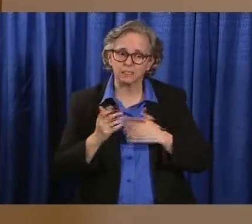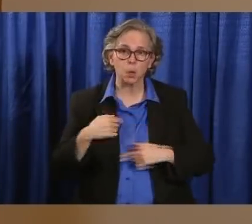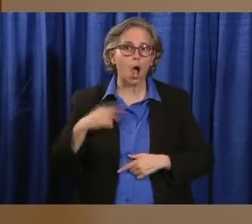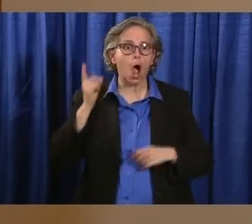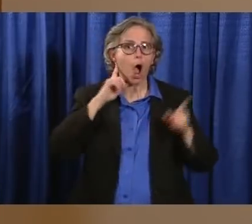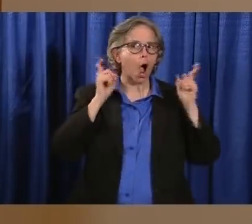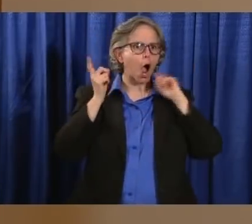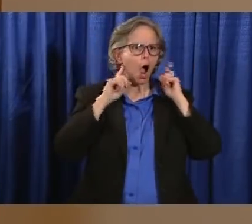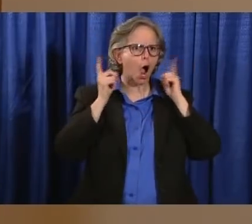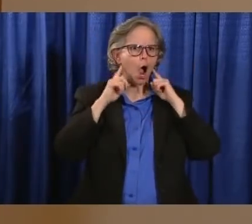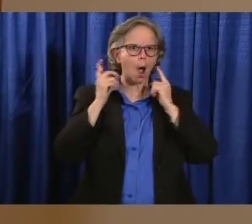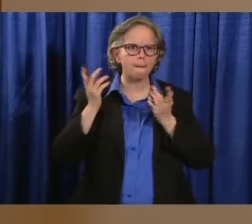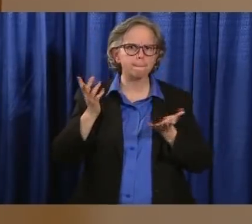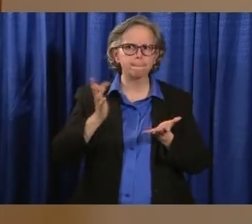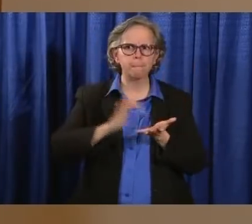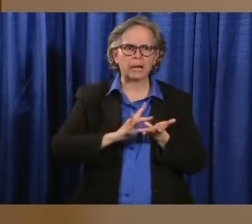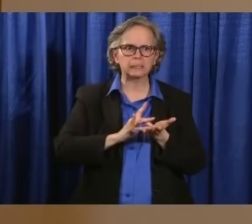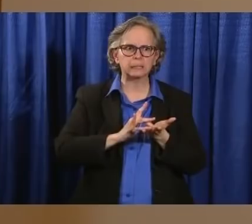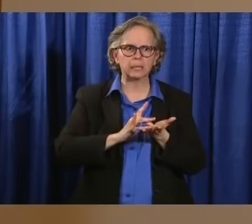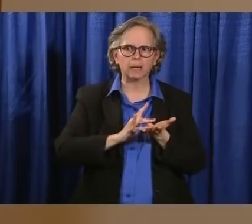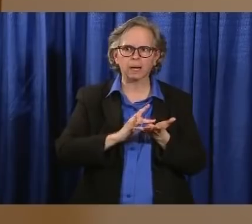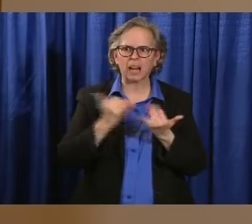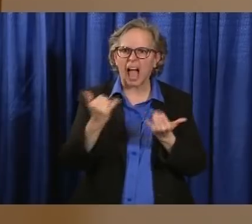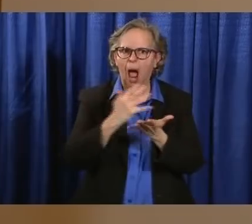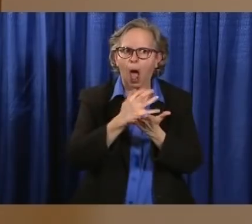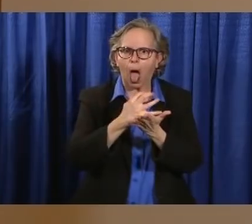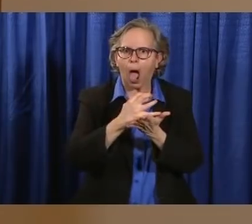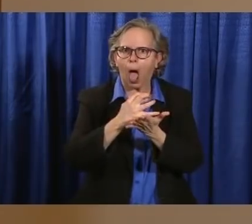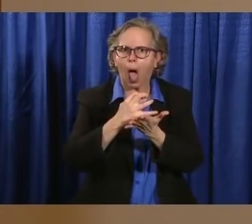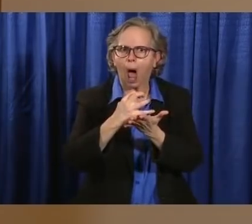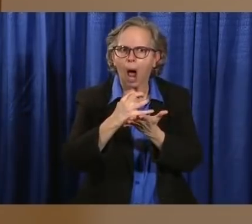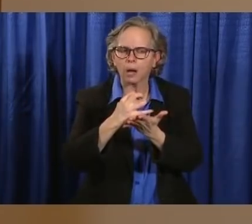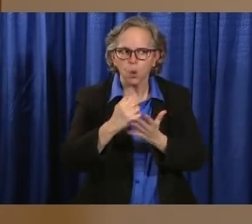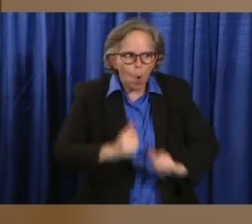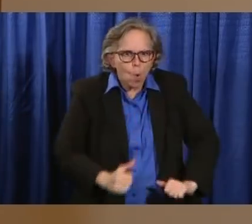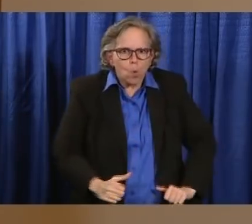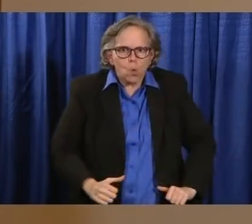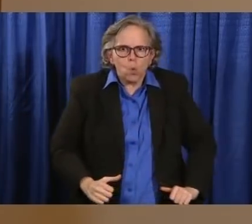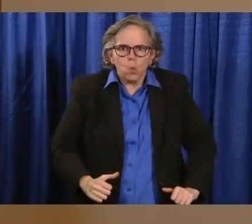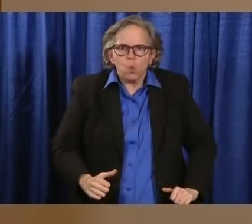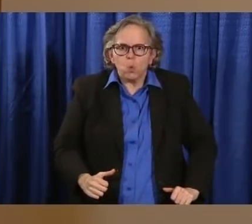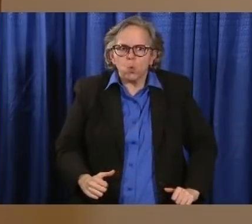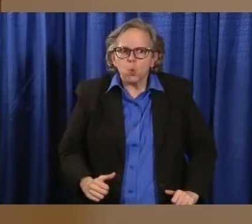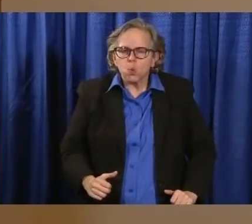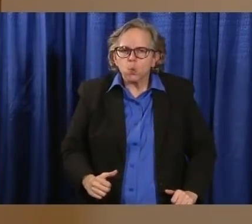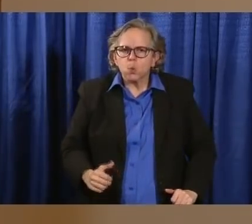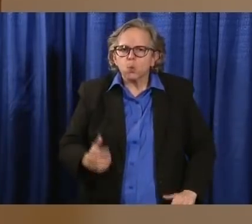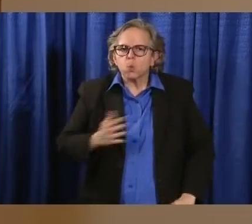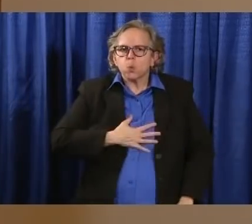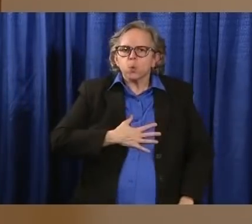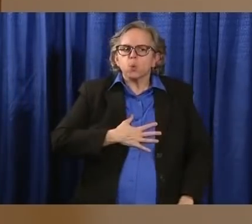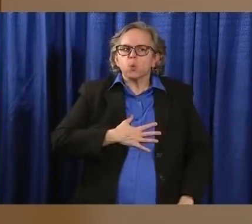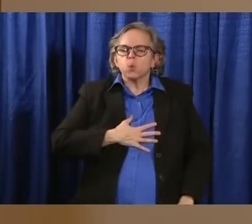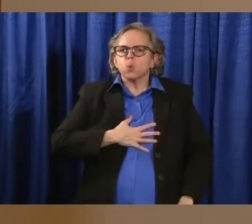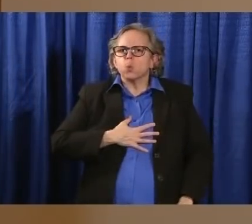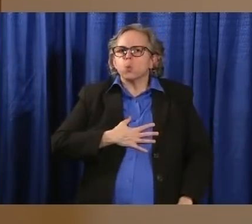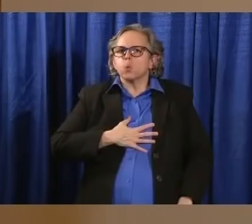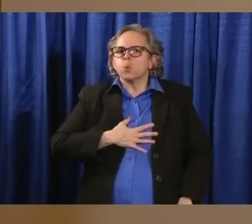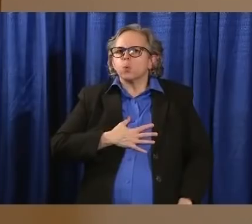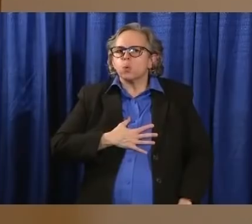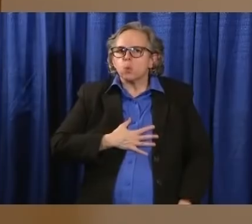of medicines. So every time, I don't know that all of it